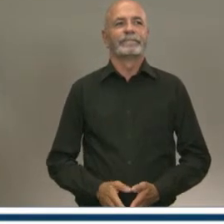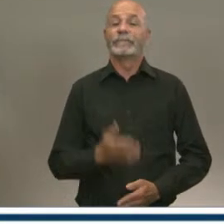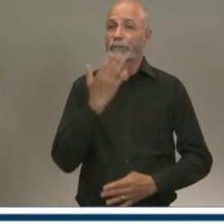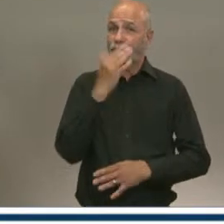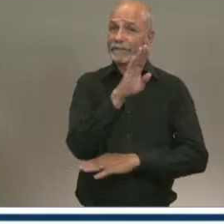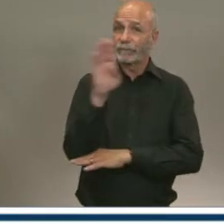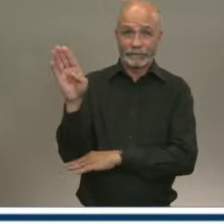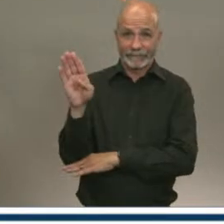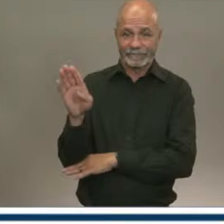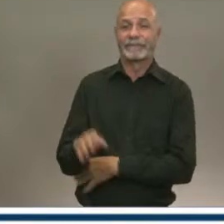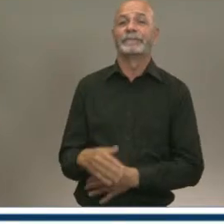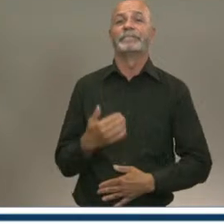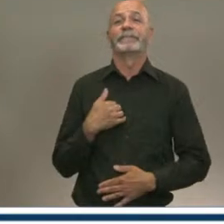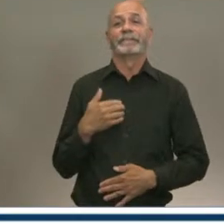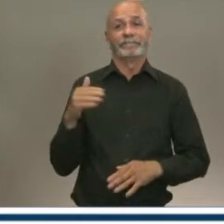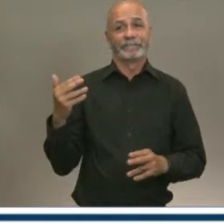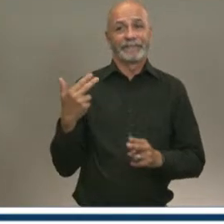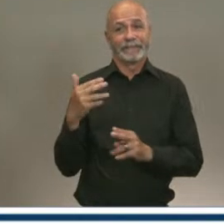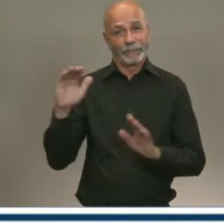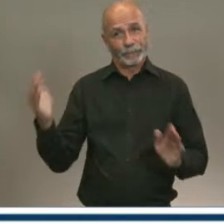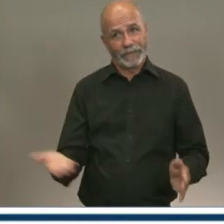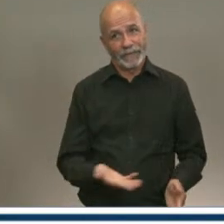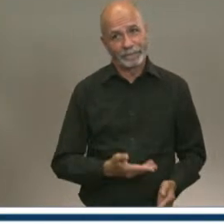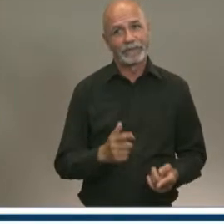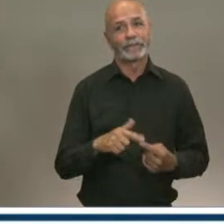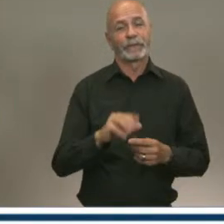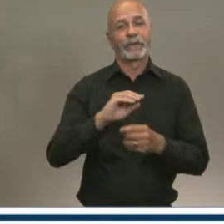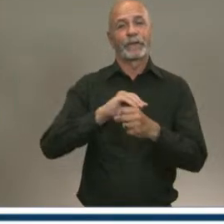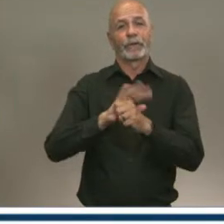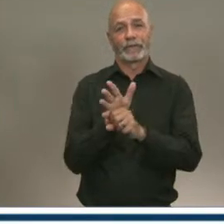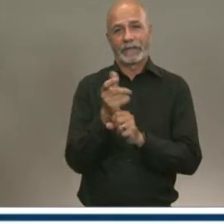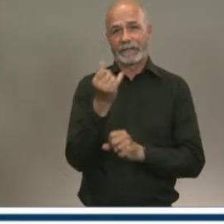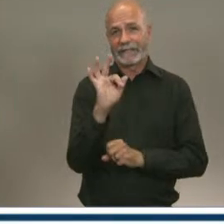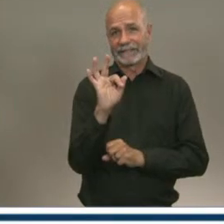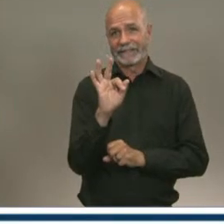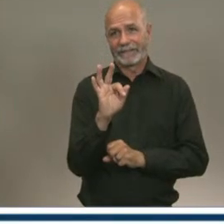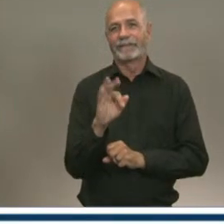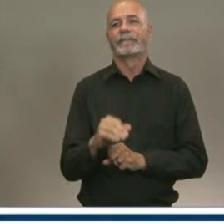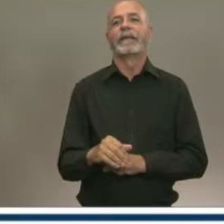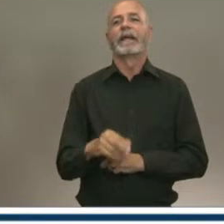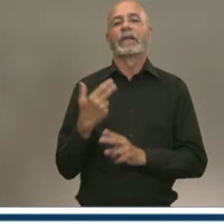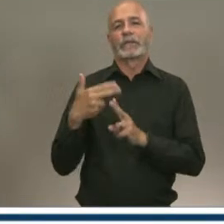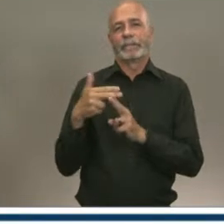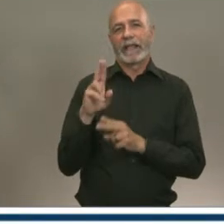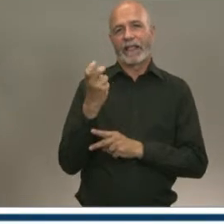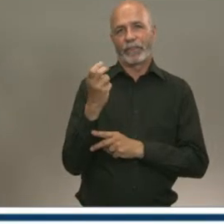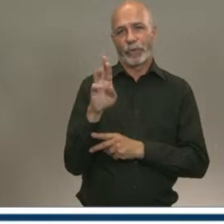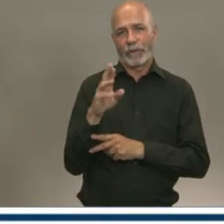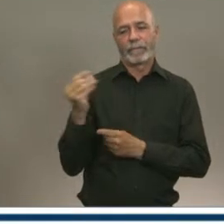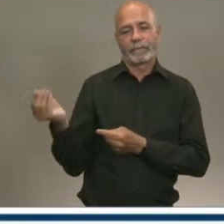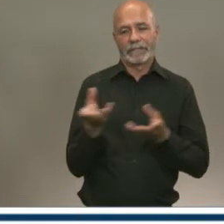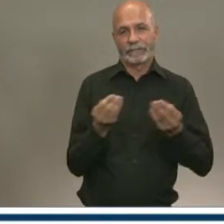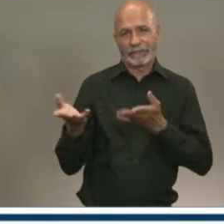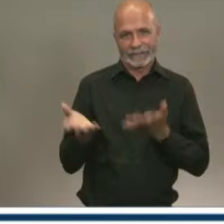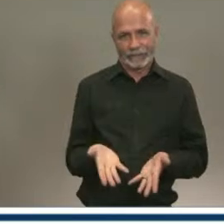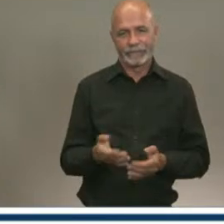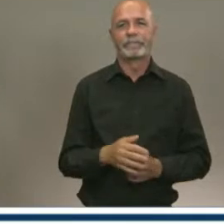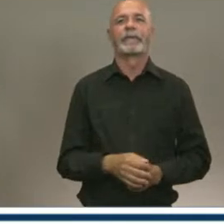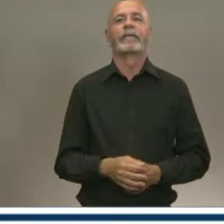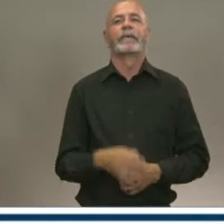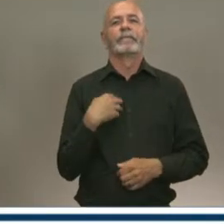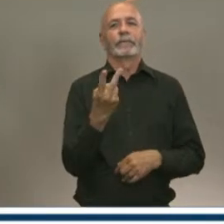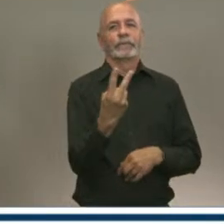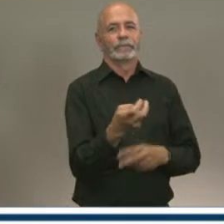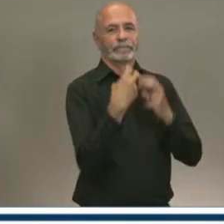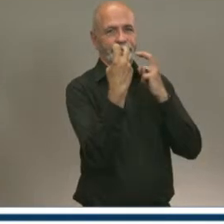Good afternoon and welcome to today's COVID-19 update. I'm Heather Fairbairn and I'll be your moderator today. Before we begin, allow